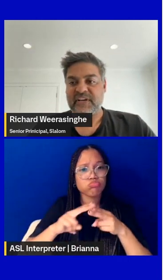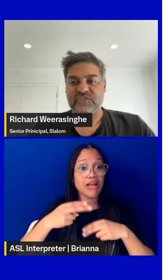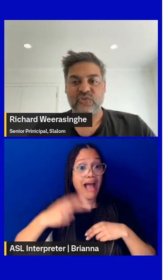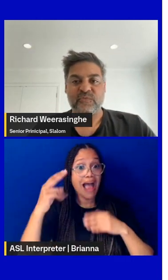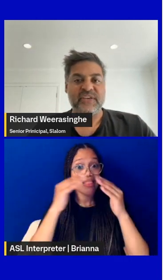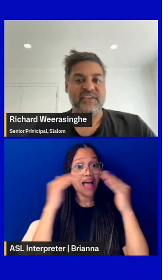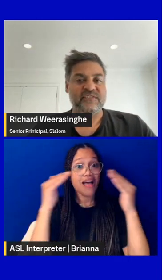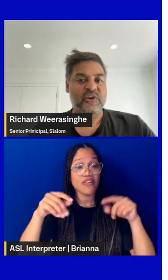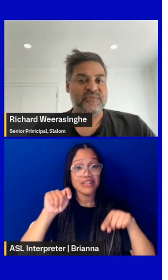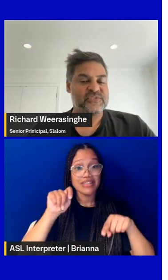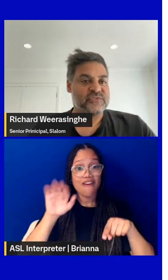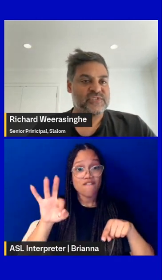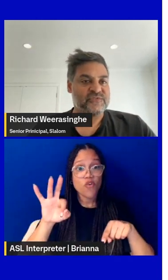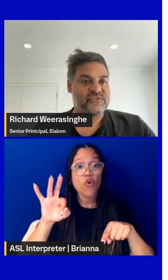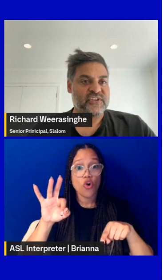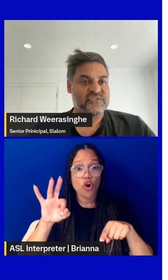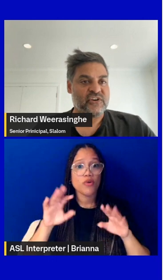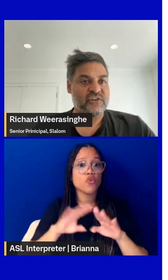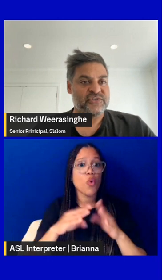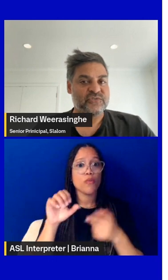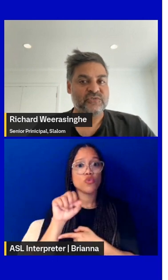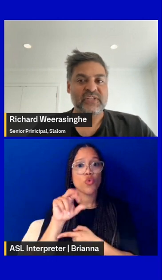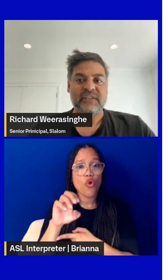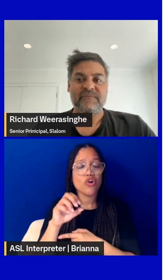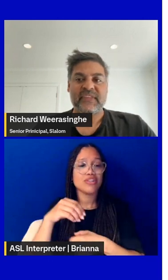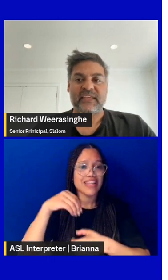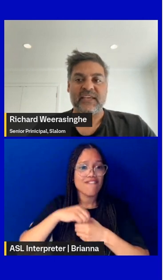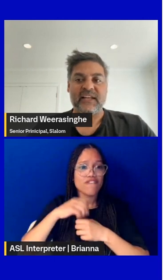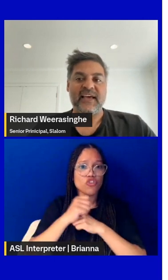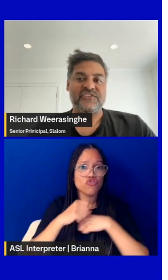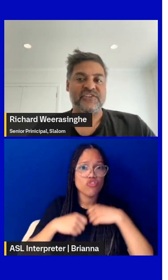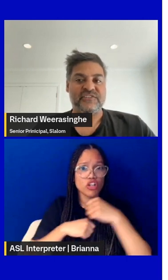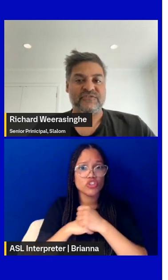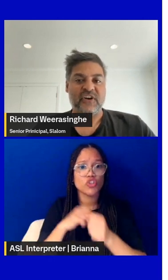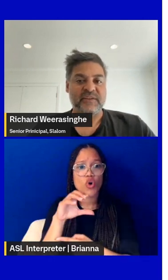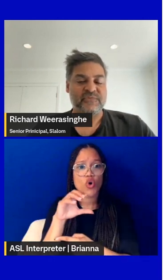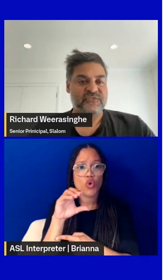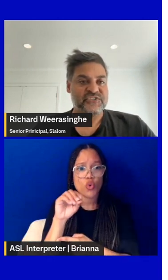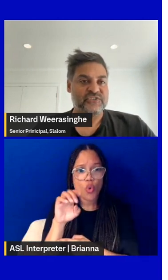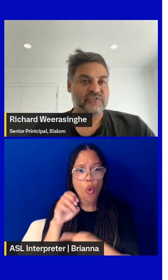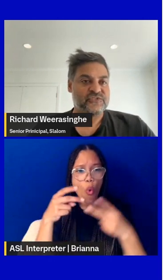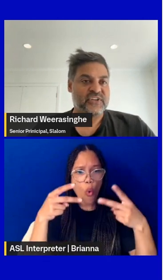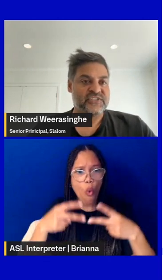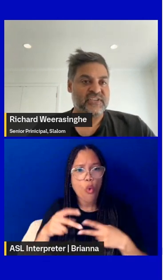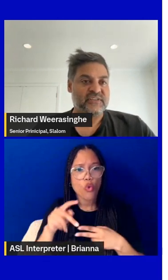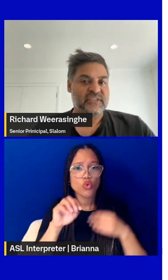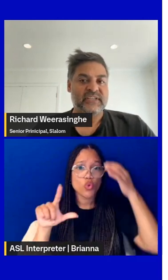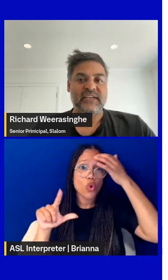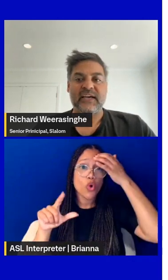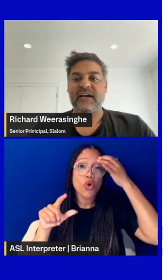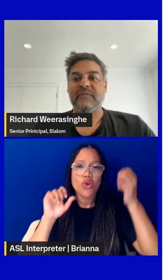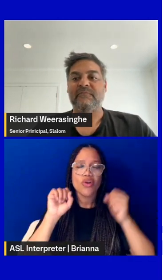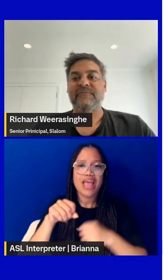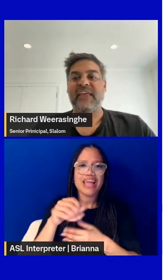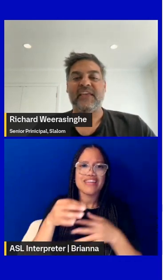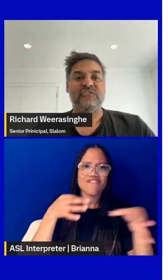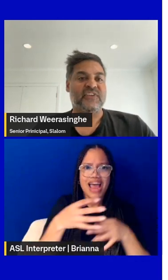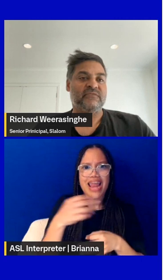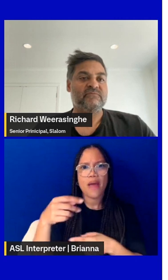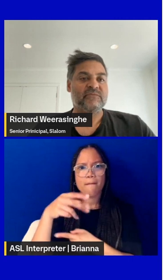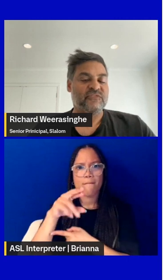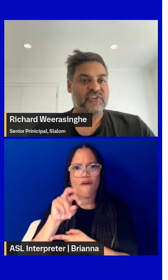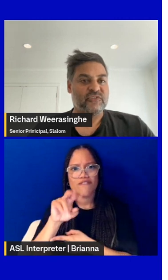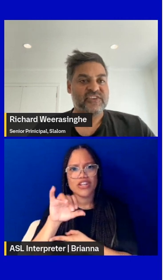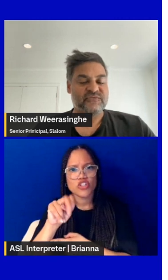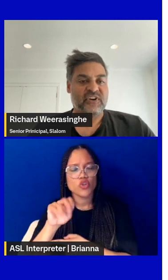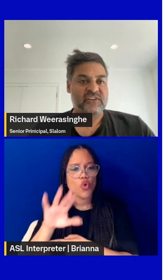developed by HashiCorp, is an open source infrastructure as code tool. It allows you to define and provision your infrastructure